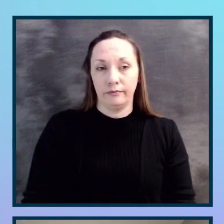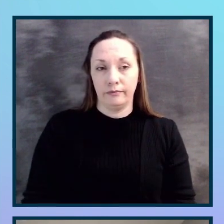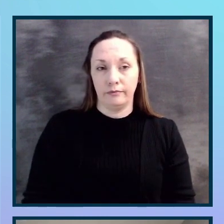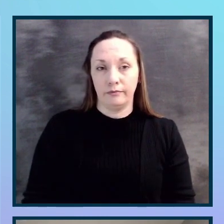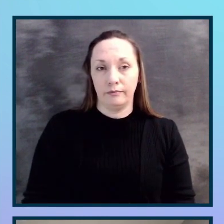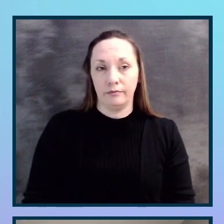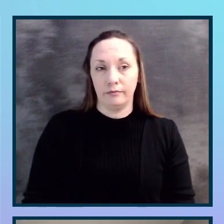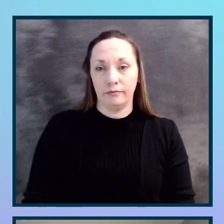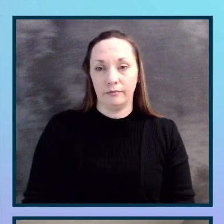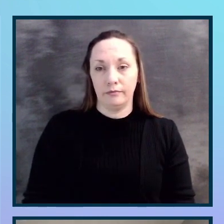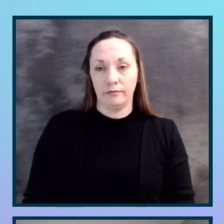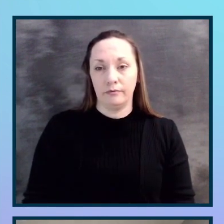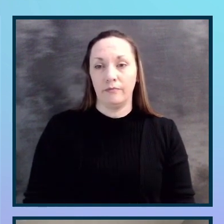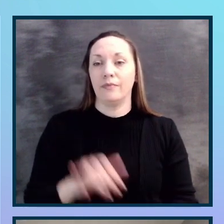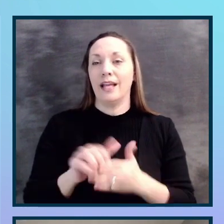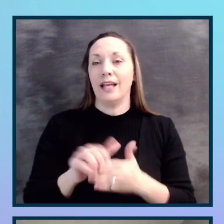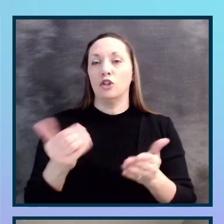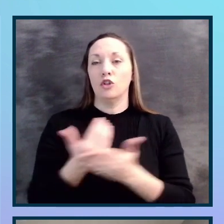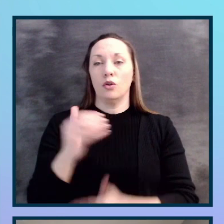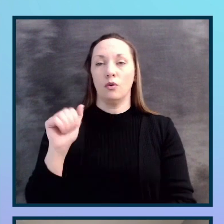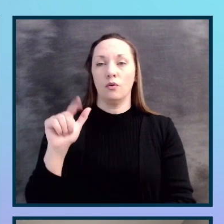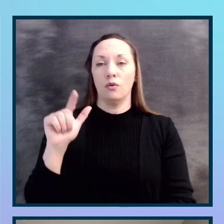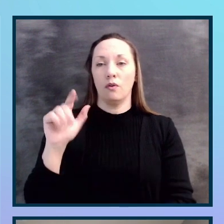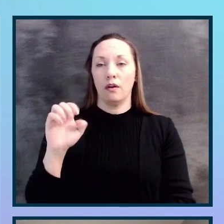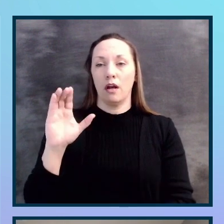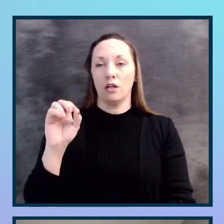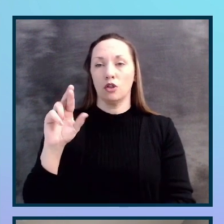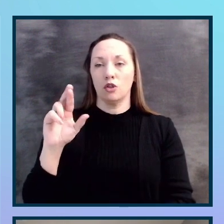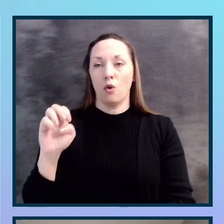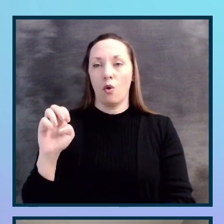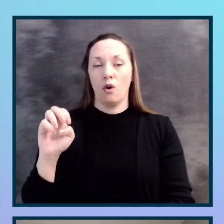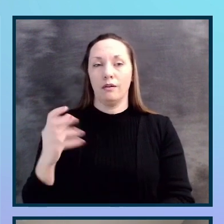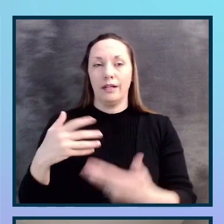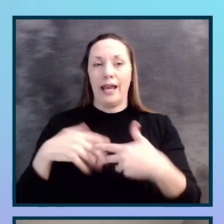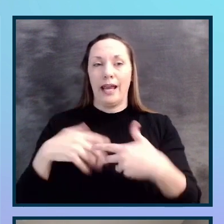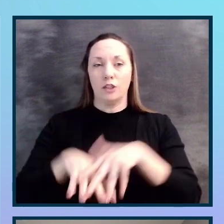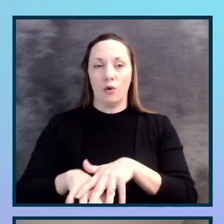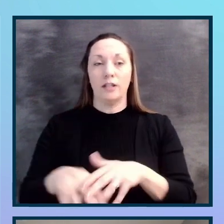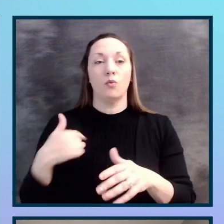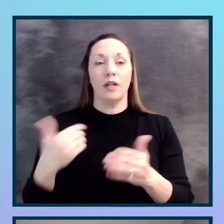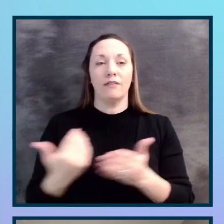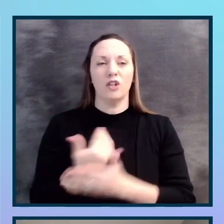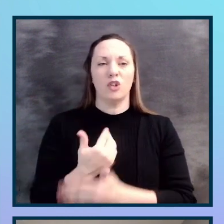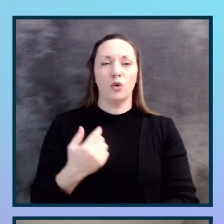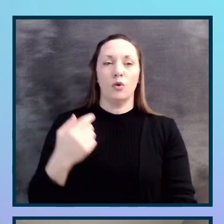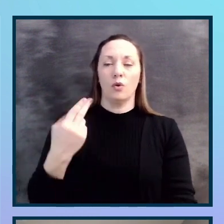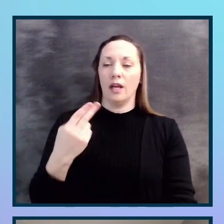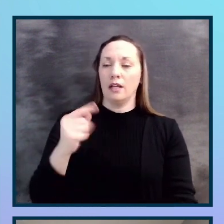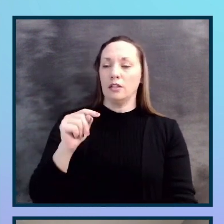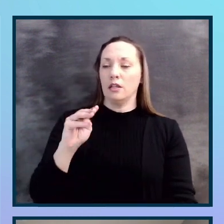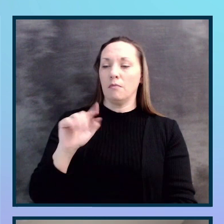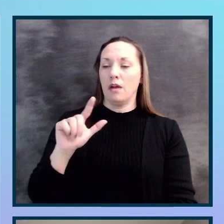So that is our new Axe Core integration. We will have our Axe Core Maven HTML